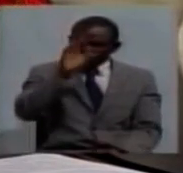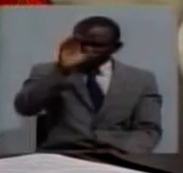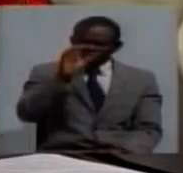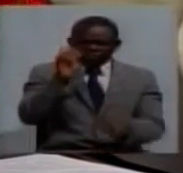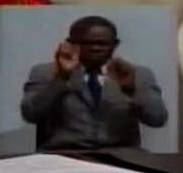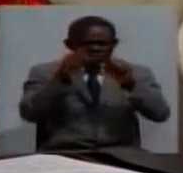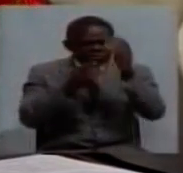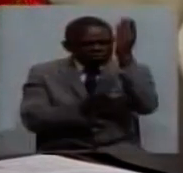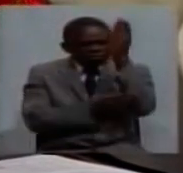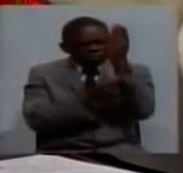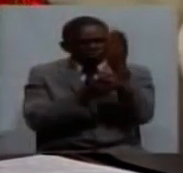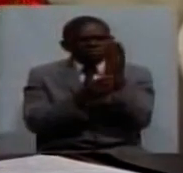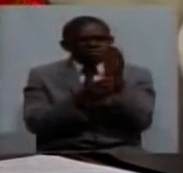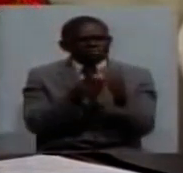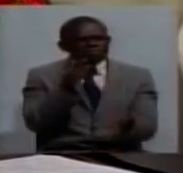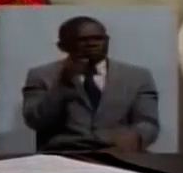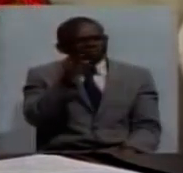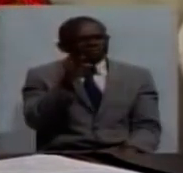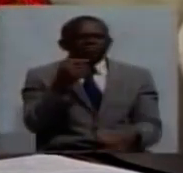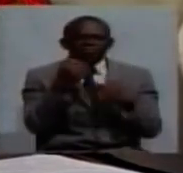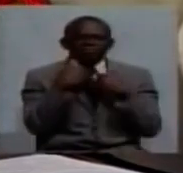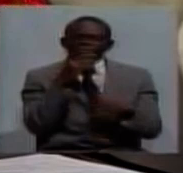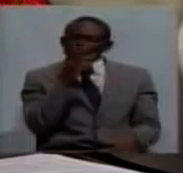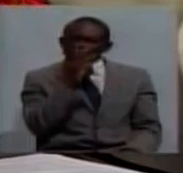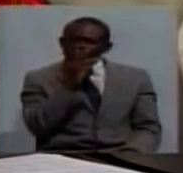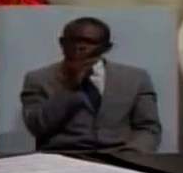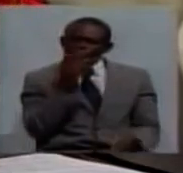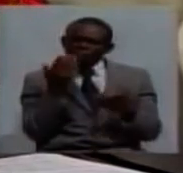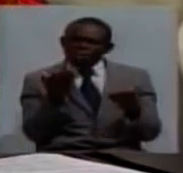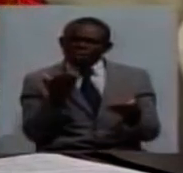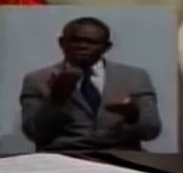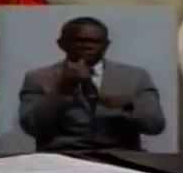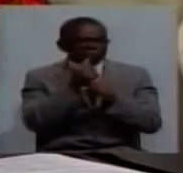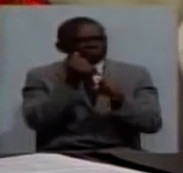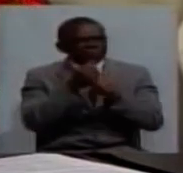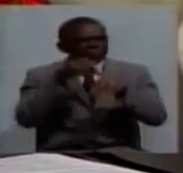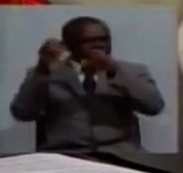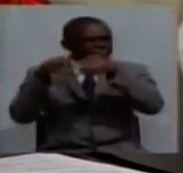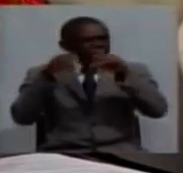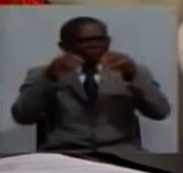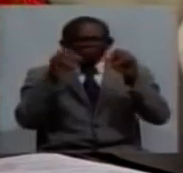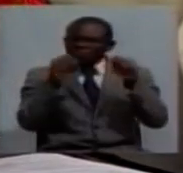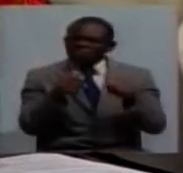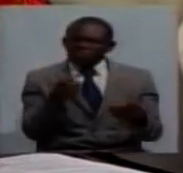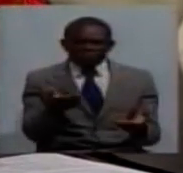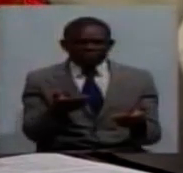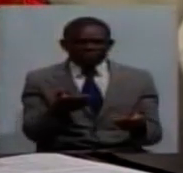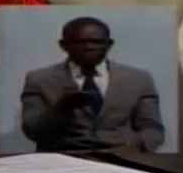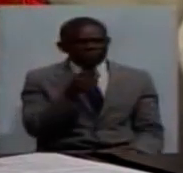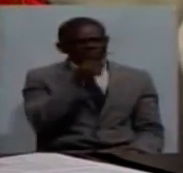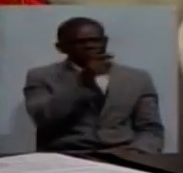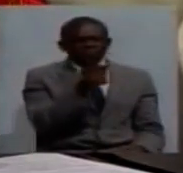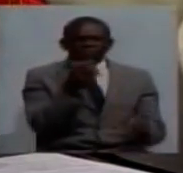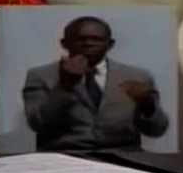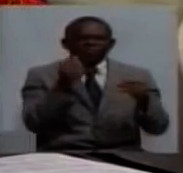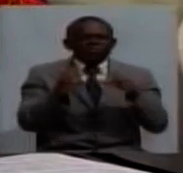of the waters. They can generate electricity. And they're looking to see which investor can come and partner with them in doing